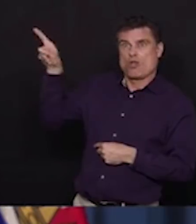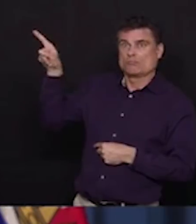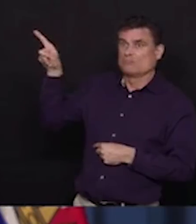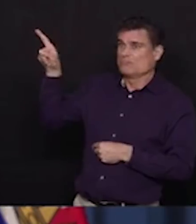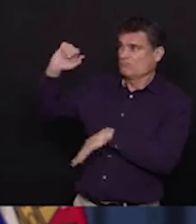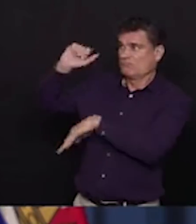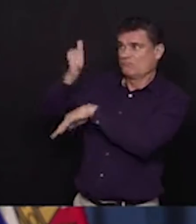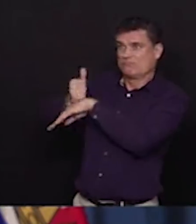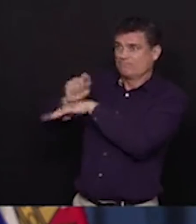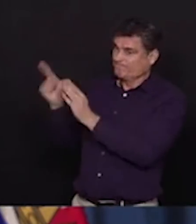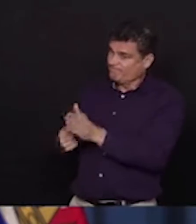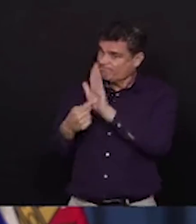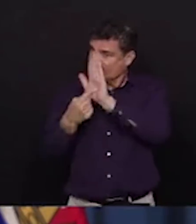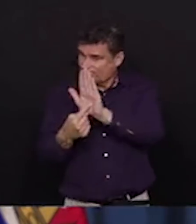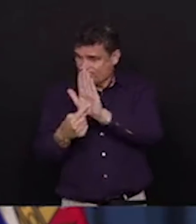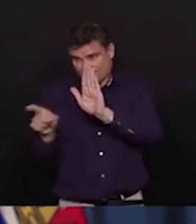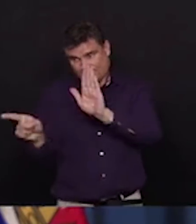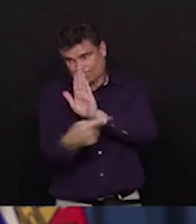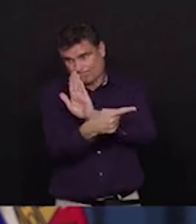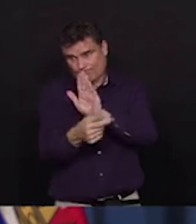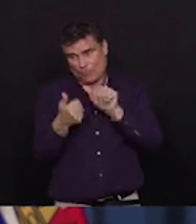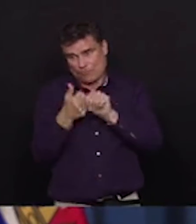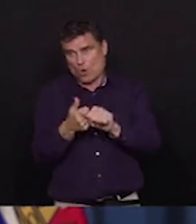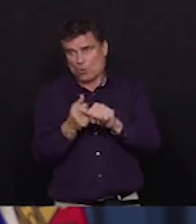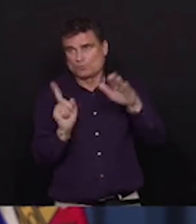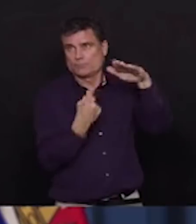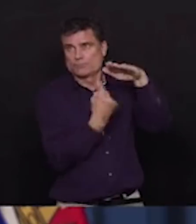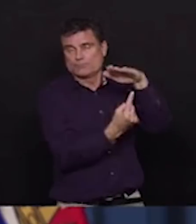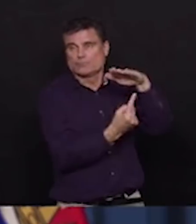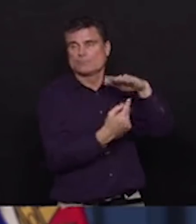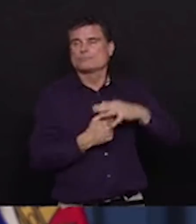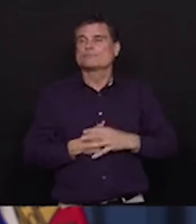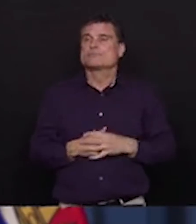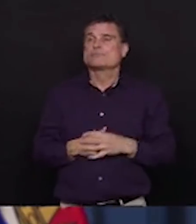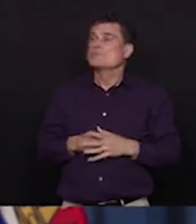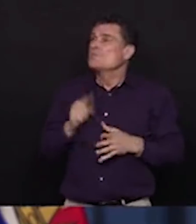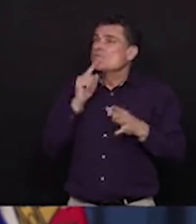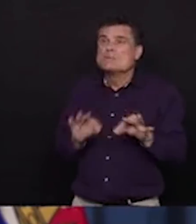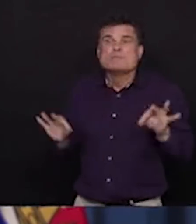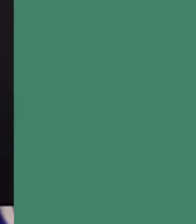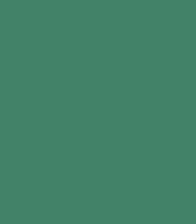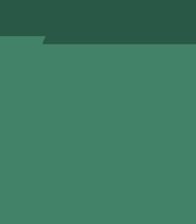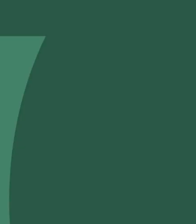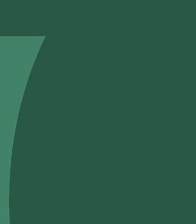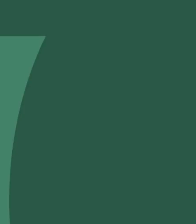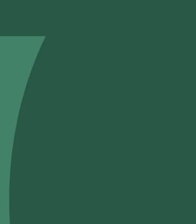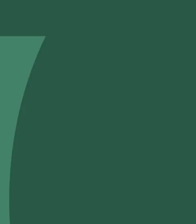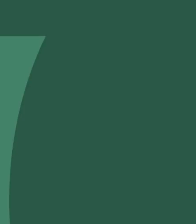for family, and love for everything else. And that means staying safe for 14 days when you come home.